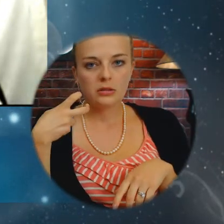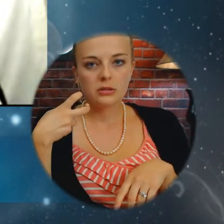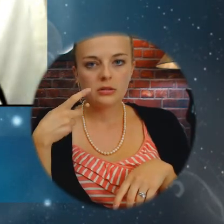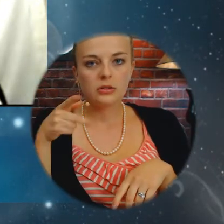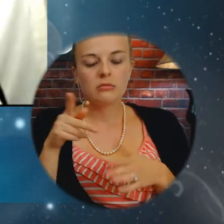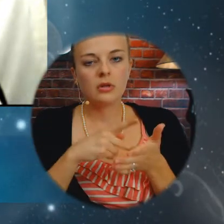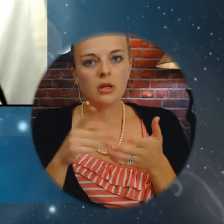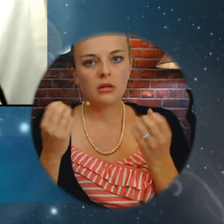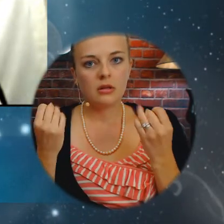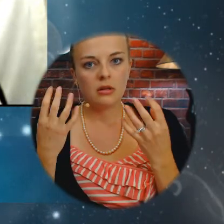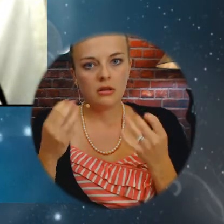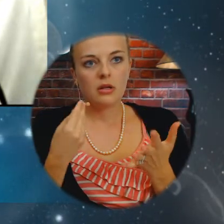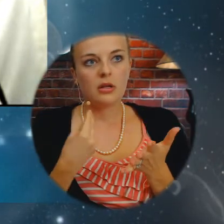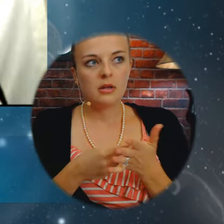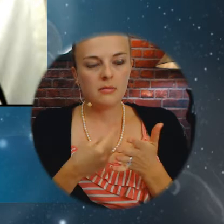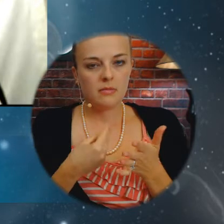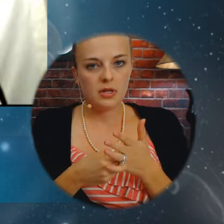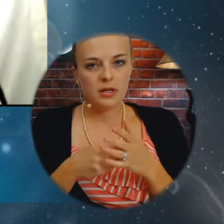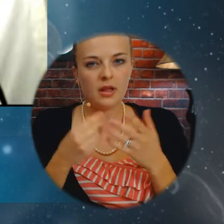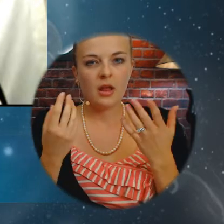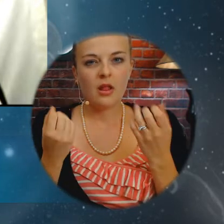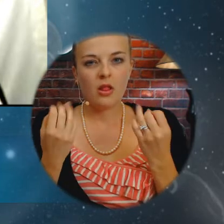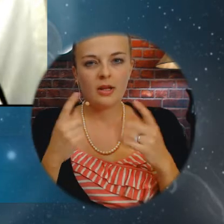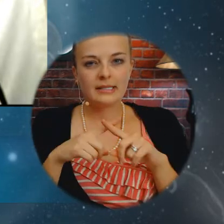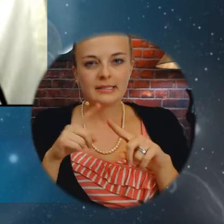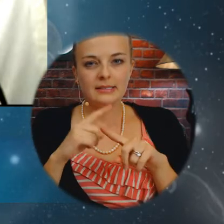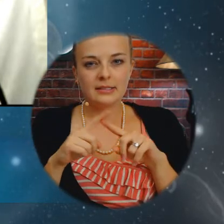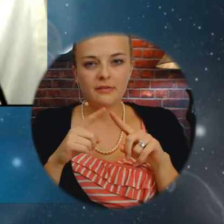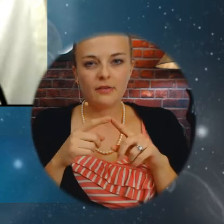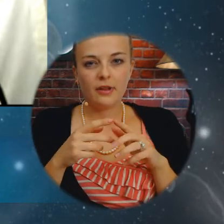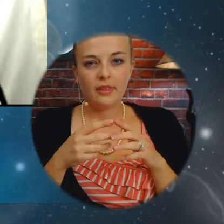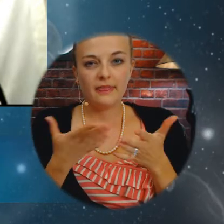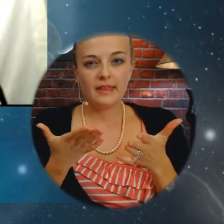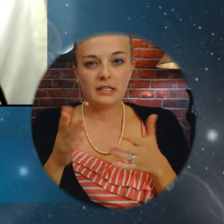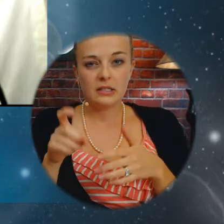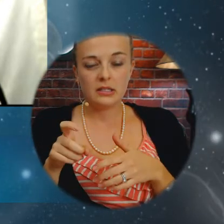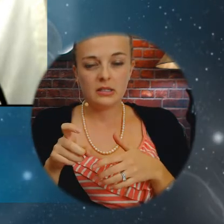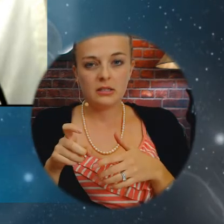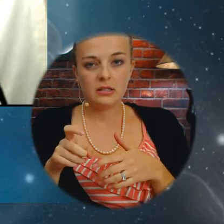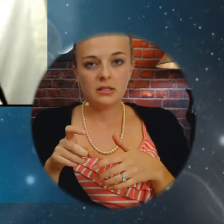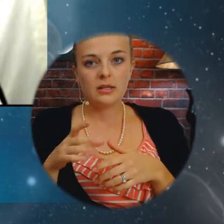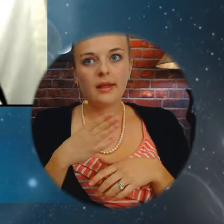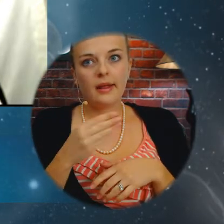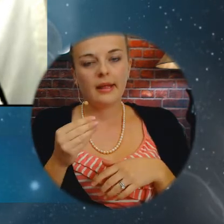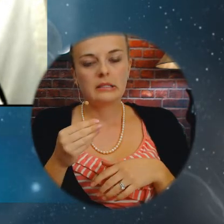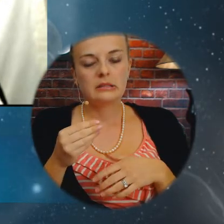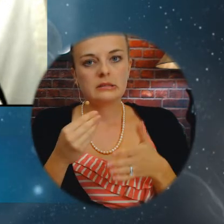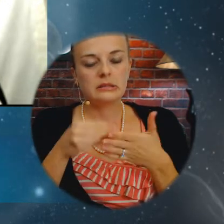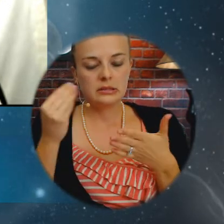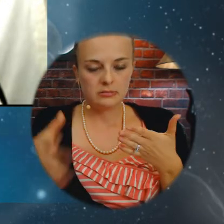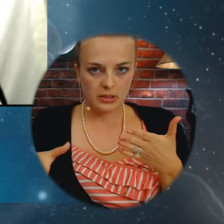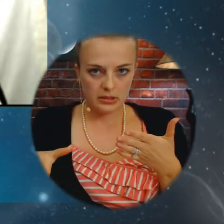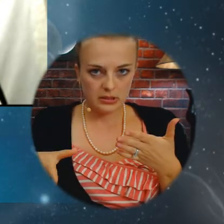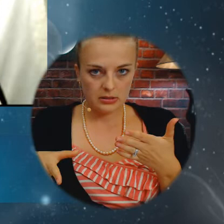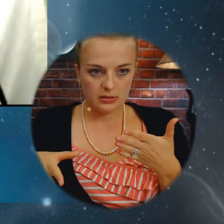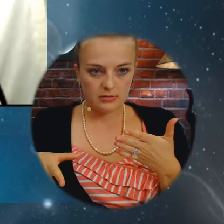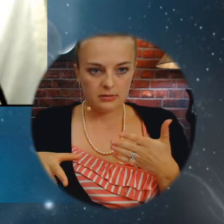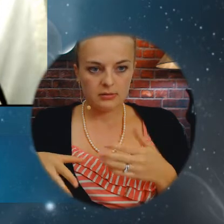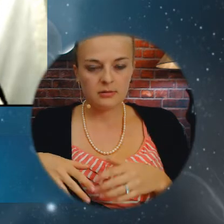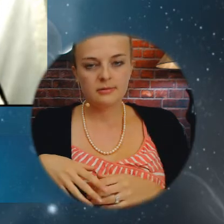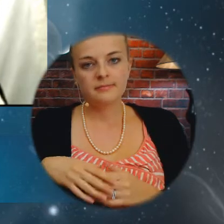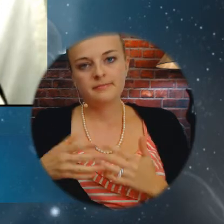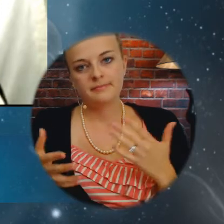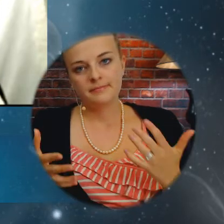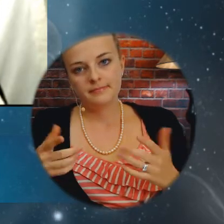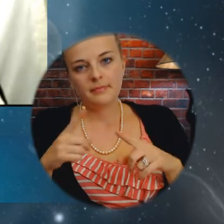you'd probably have a lot of metal and elastic and plastics, but yet there's a cost associated with them, which is probably a lot more than those raw materials.